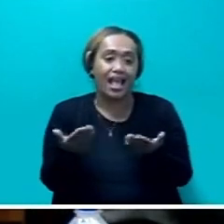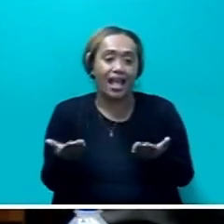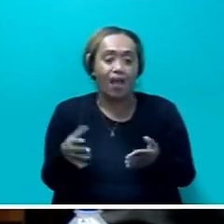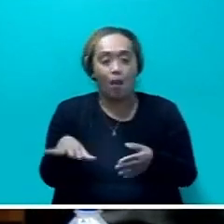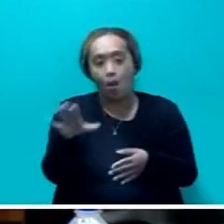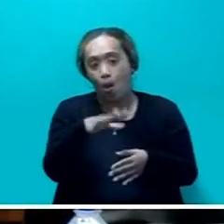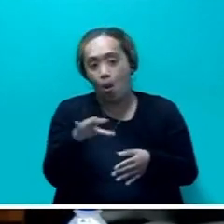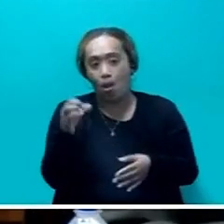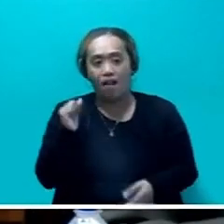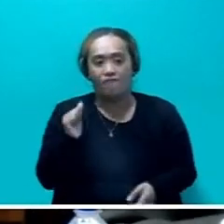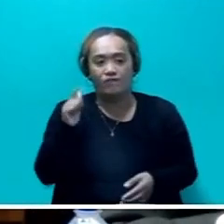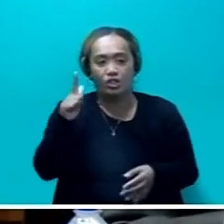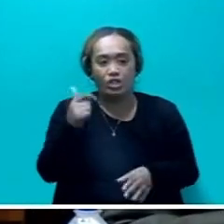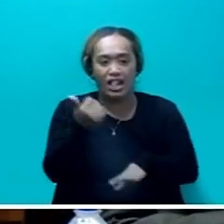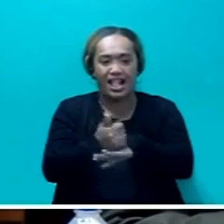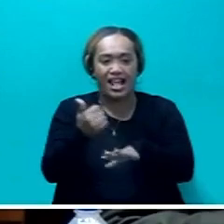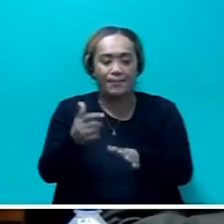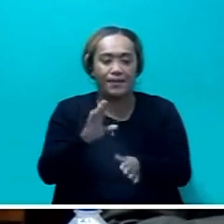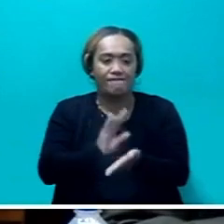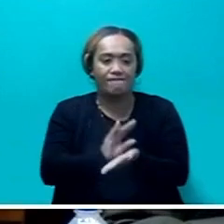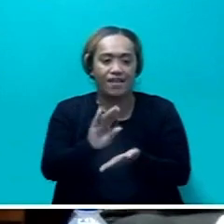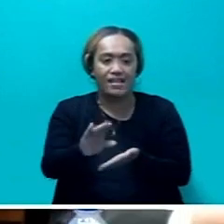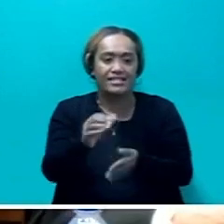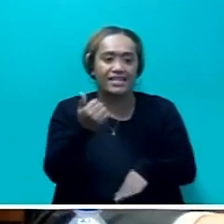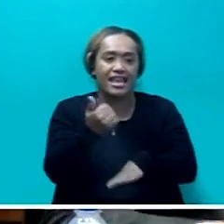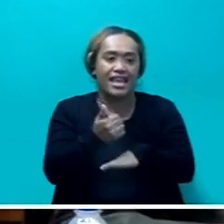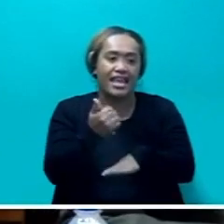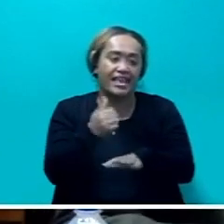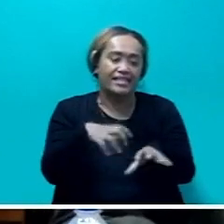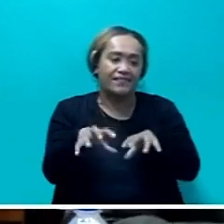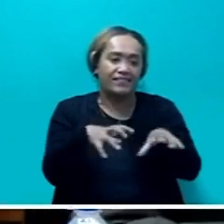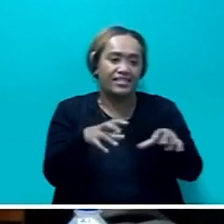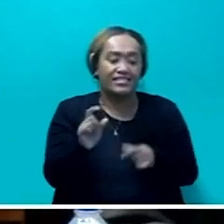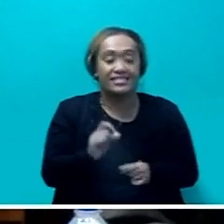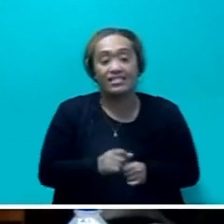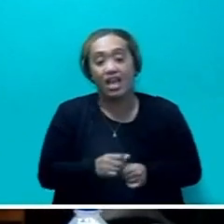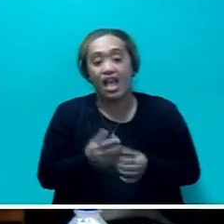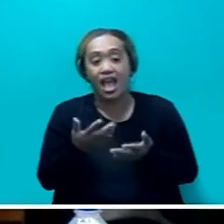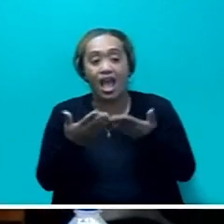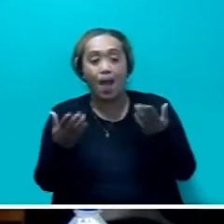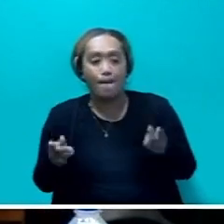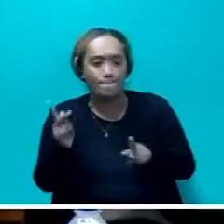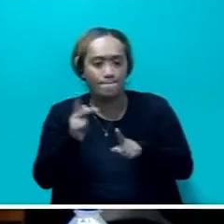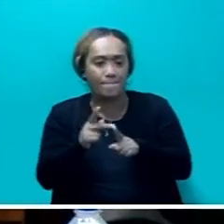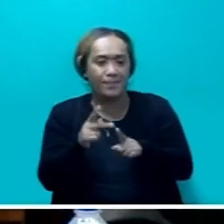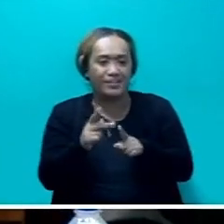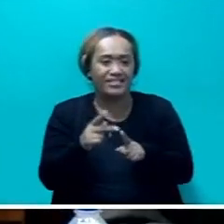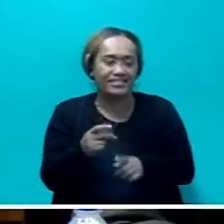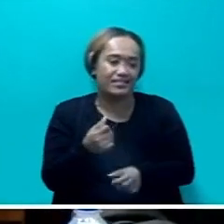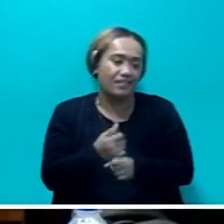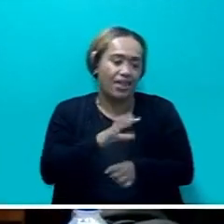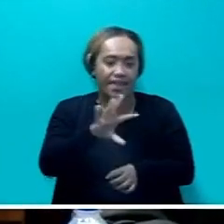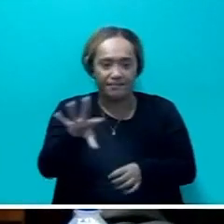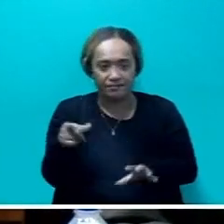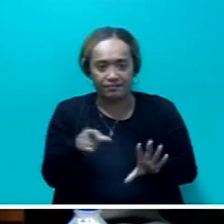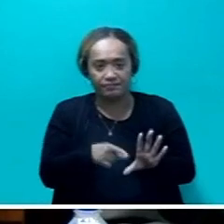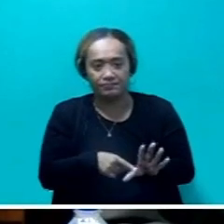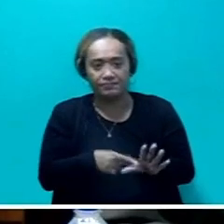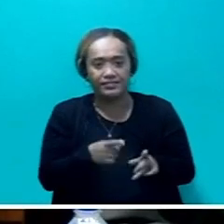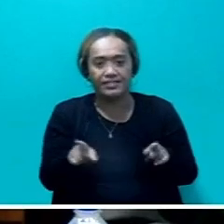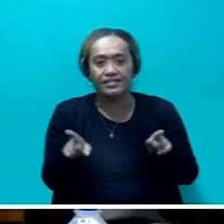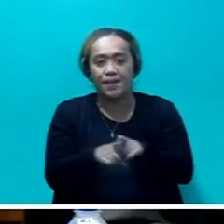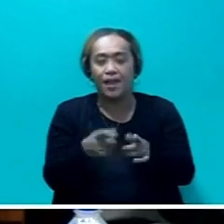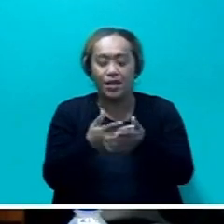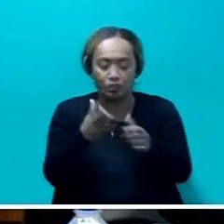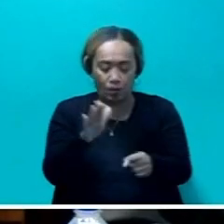all official government-funded activities and events to mark the intent and purpose of Girmit Day on an annual basis.